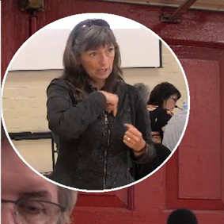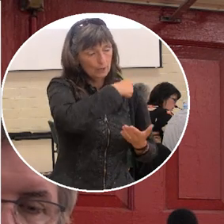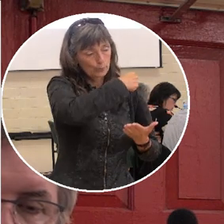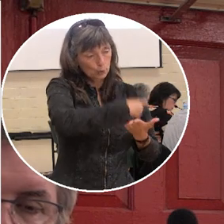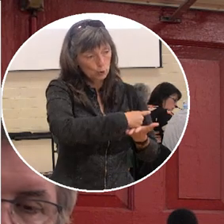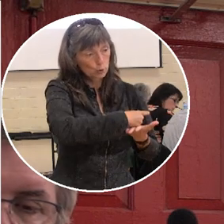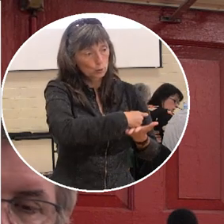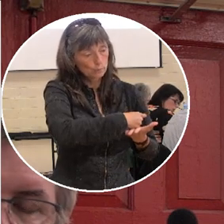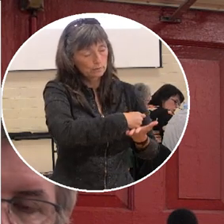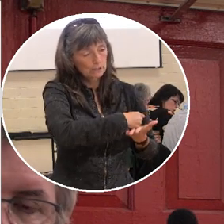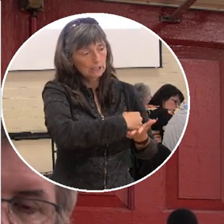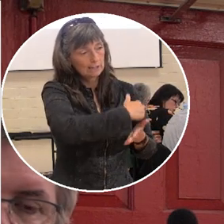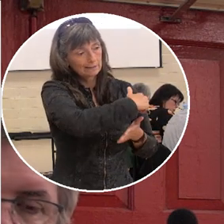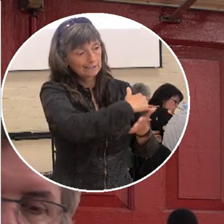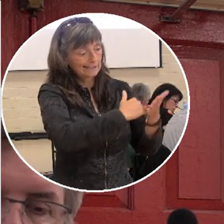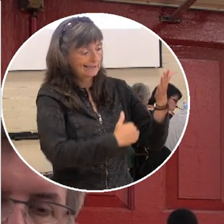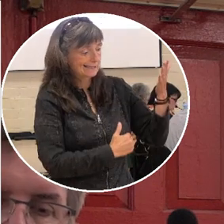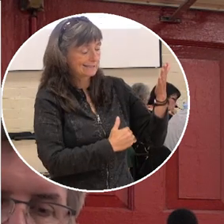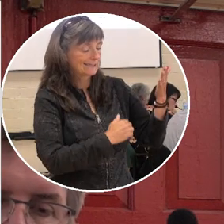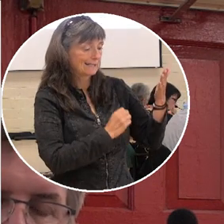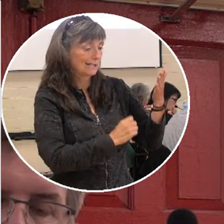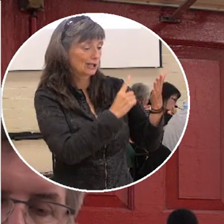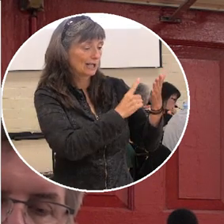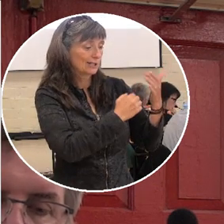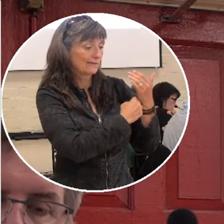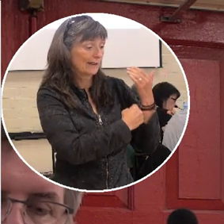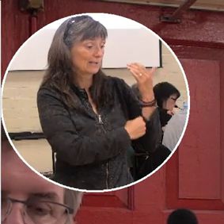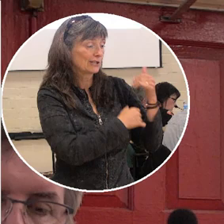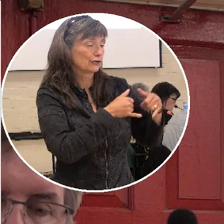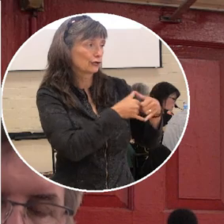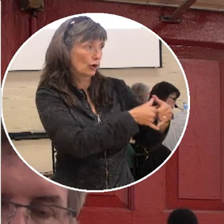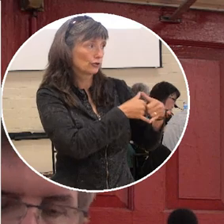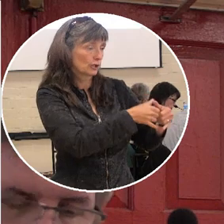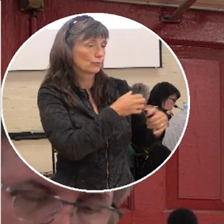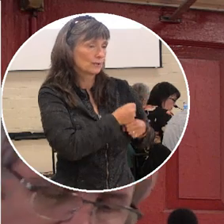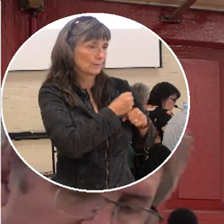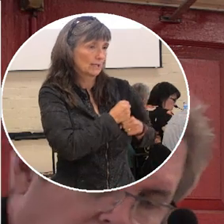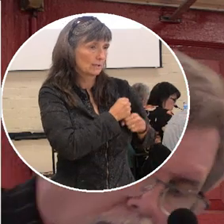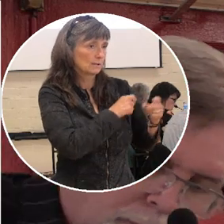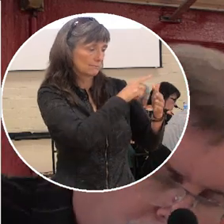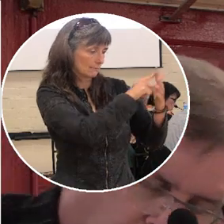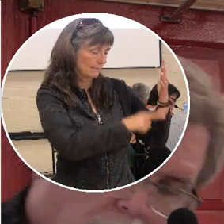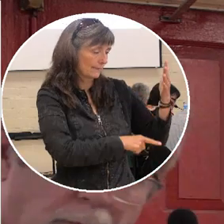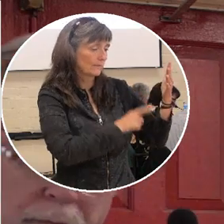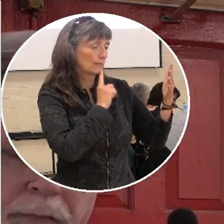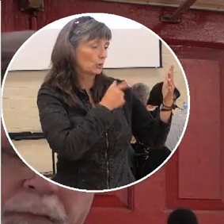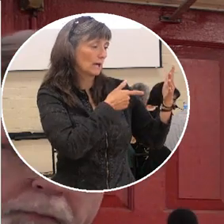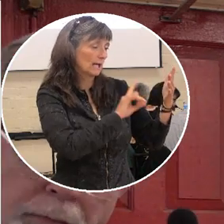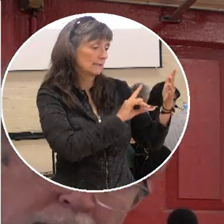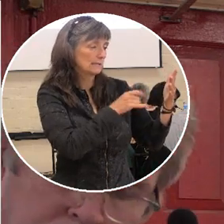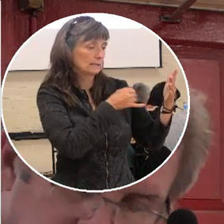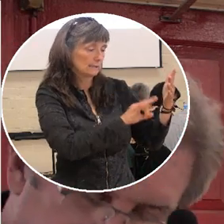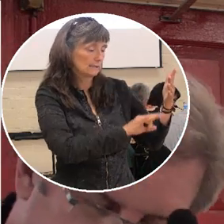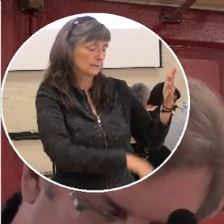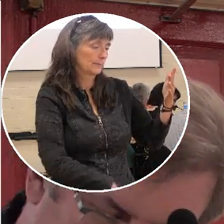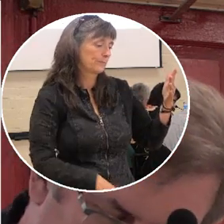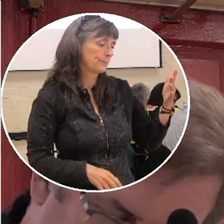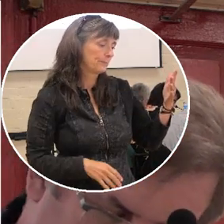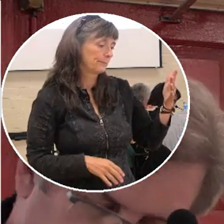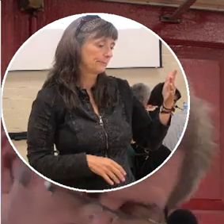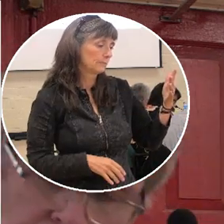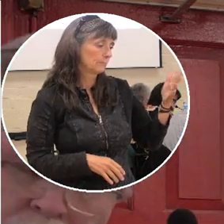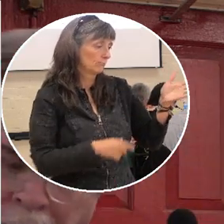of Newfoundland and Labrador Education Foundation scholarship recipients for 2018-2019